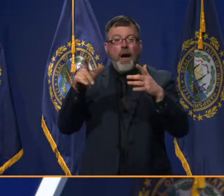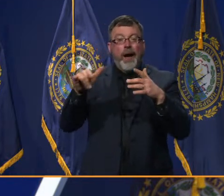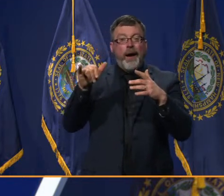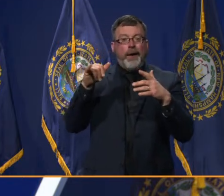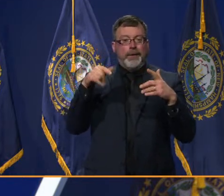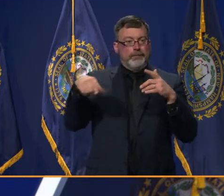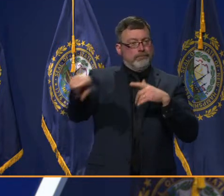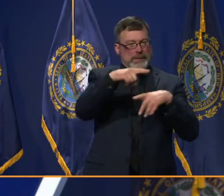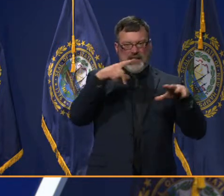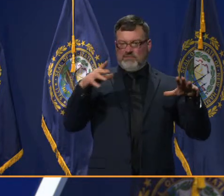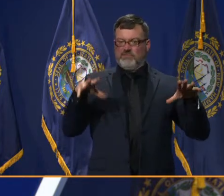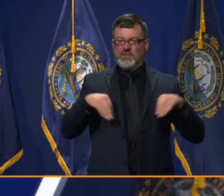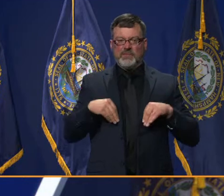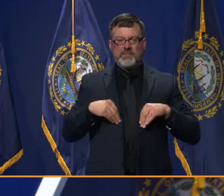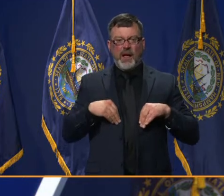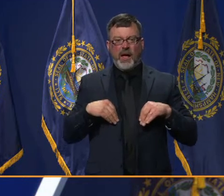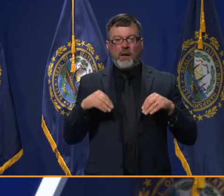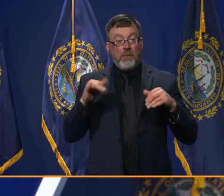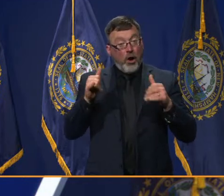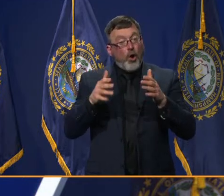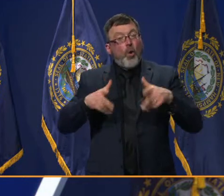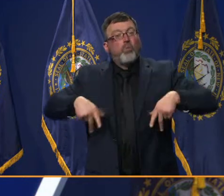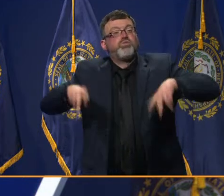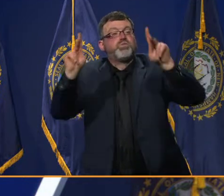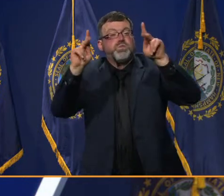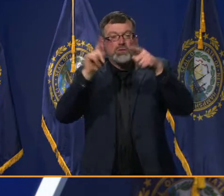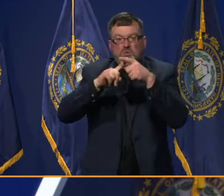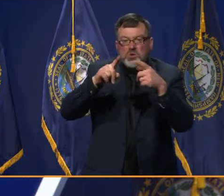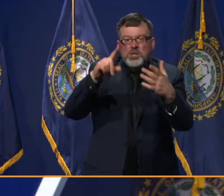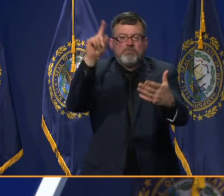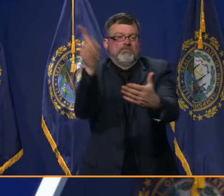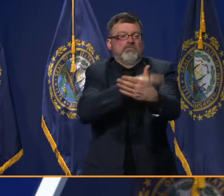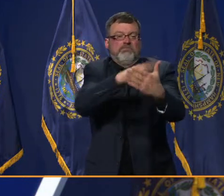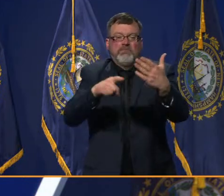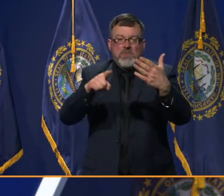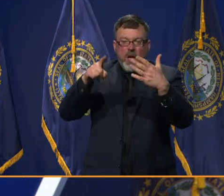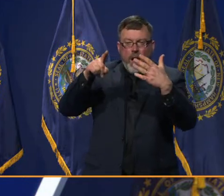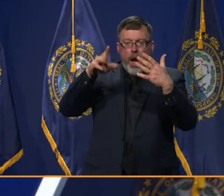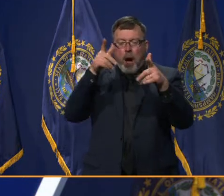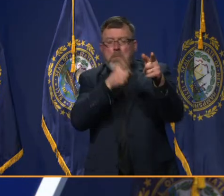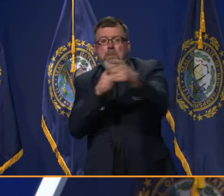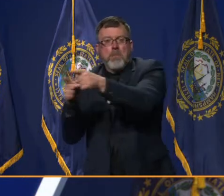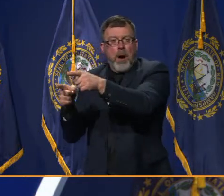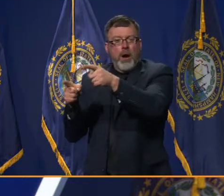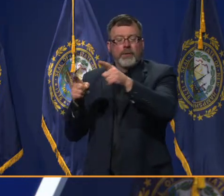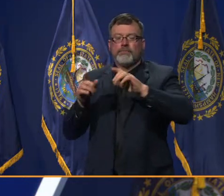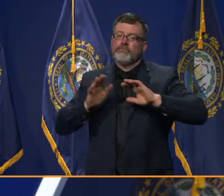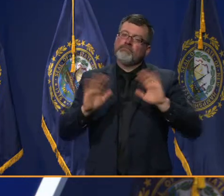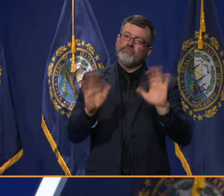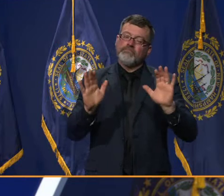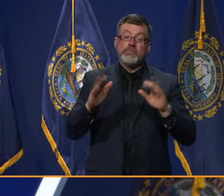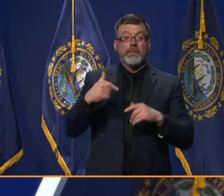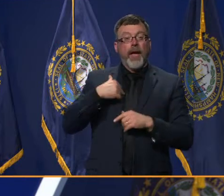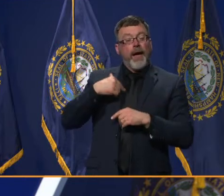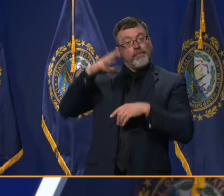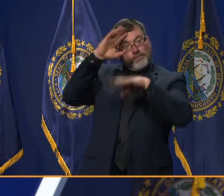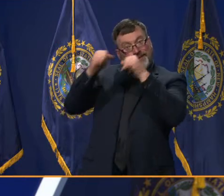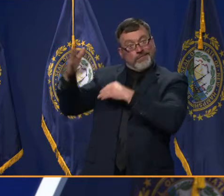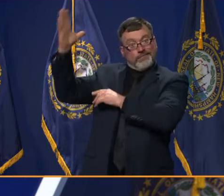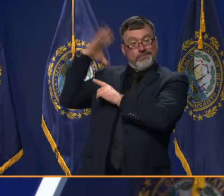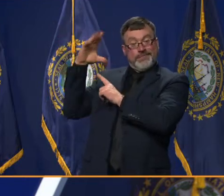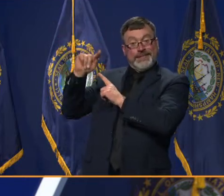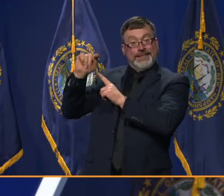ideas. It was Teddy Roosevelt who said that it's not the untested critic that counts.